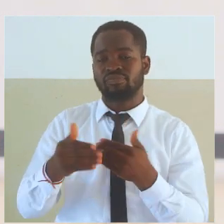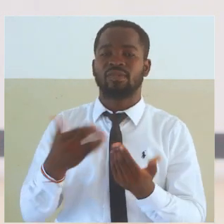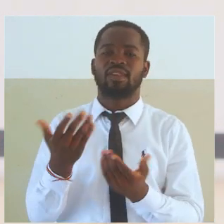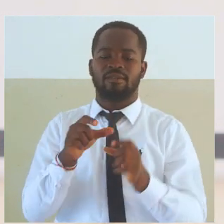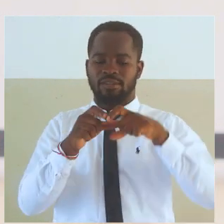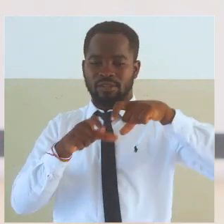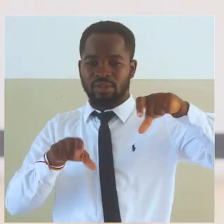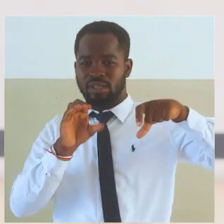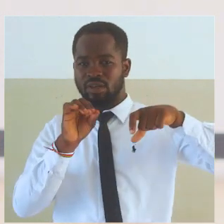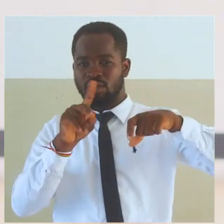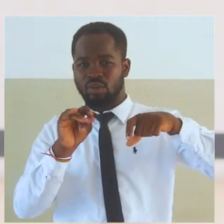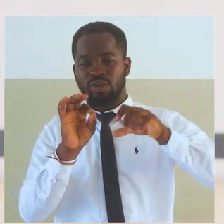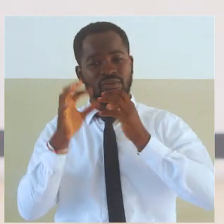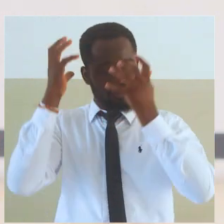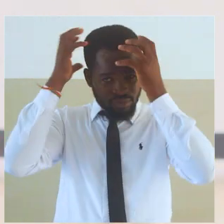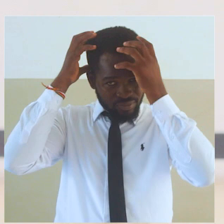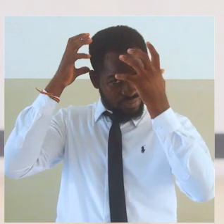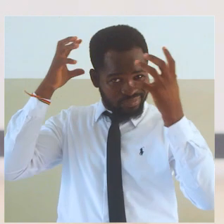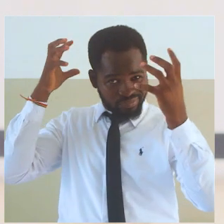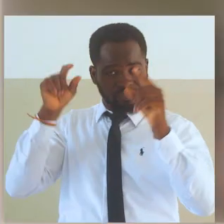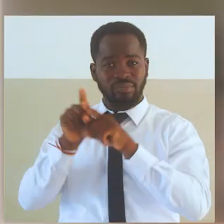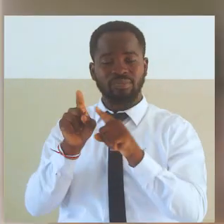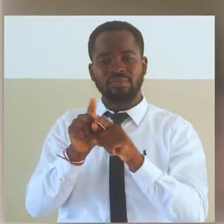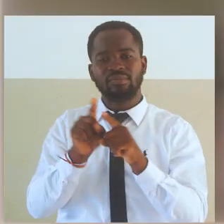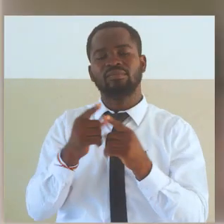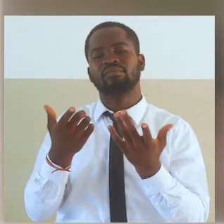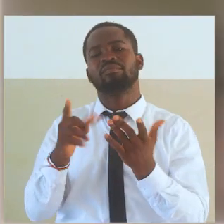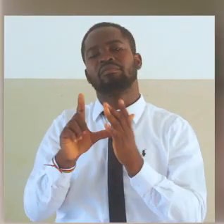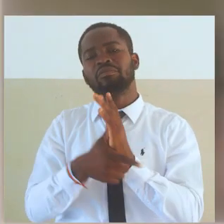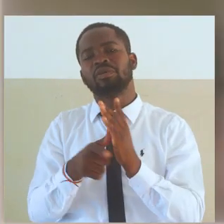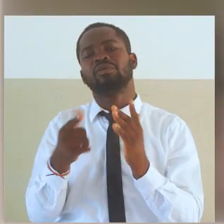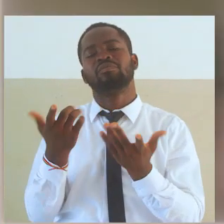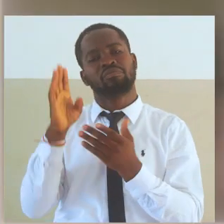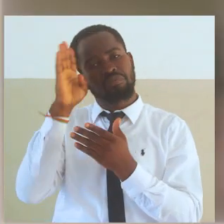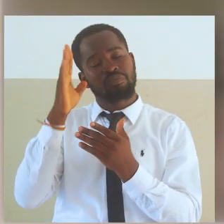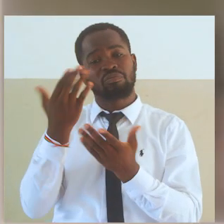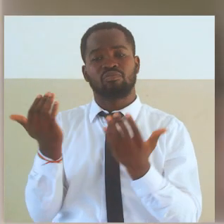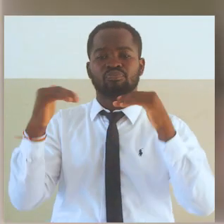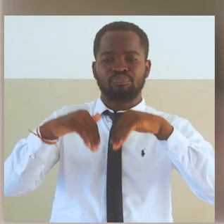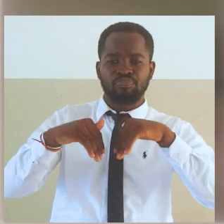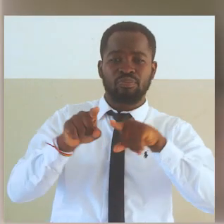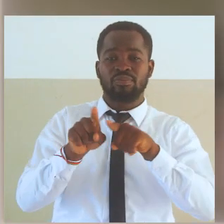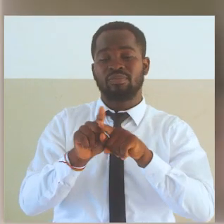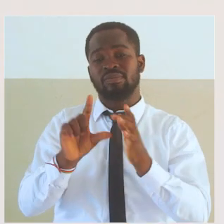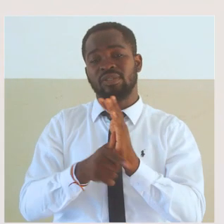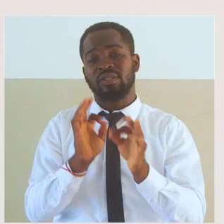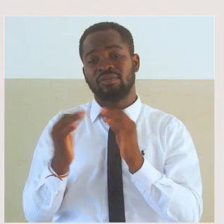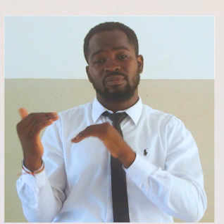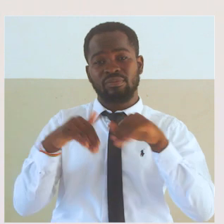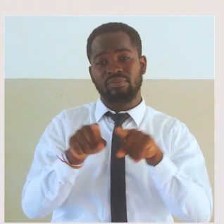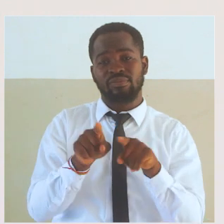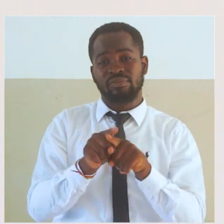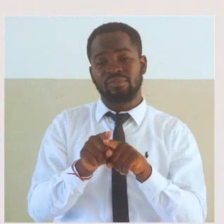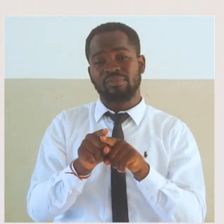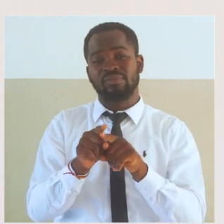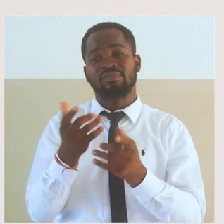because the brain is continuous with the spinal cord. And then when you have spinal bifida, the brain pulls down. And then this pulling down of the brain